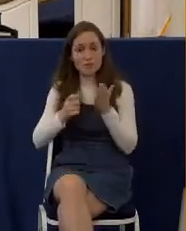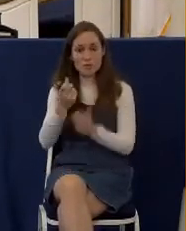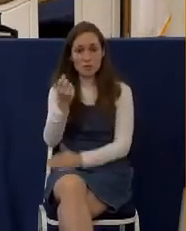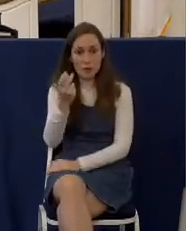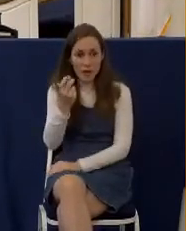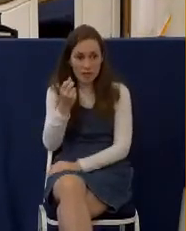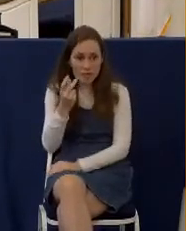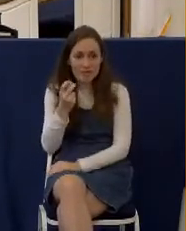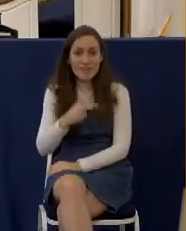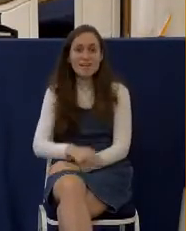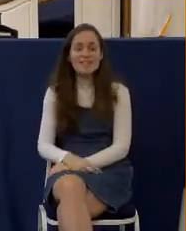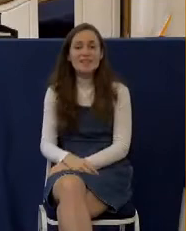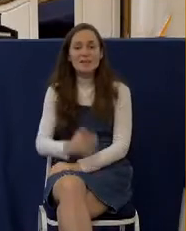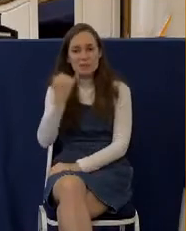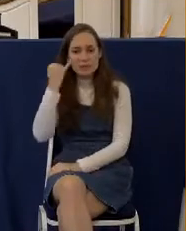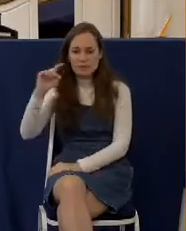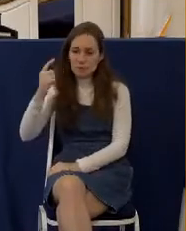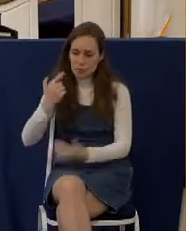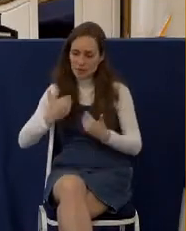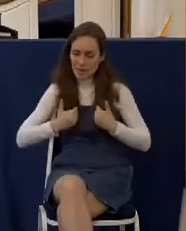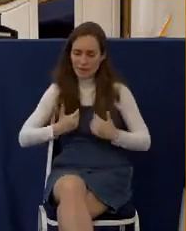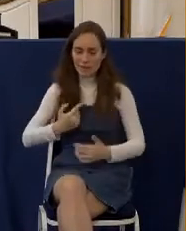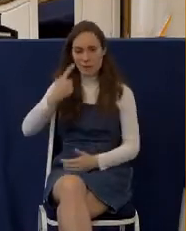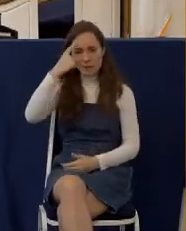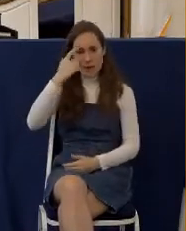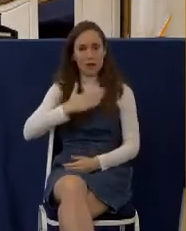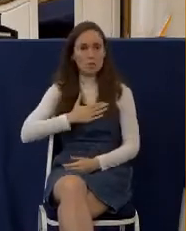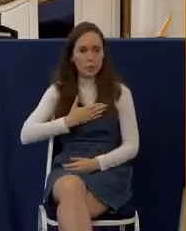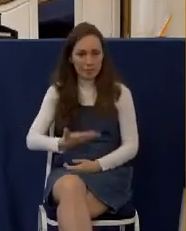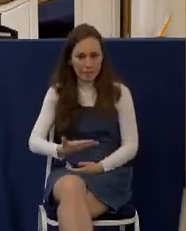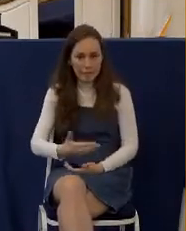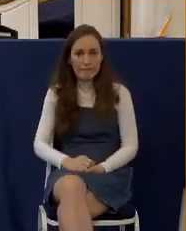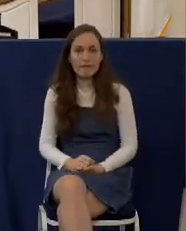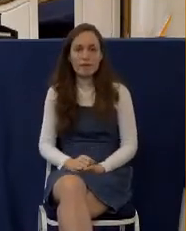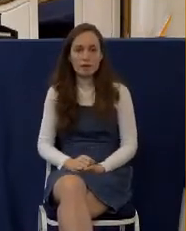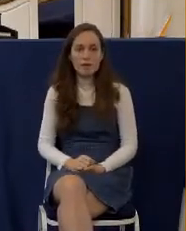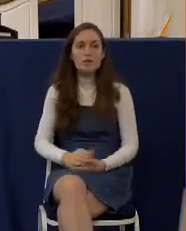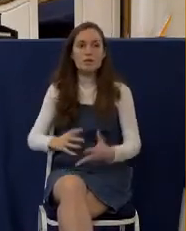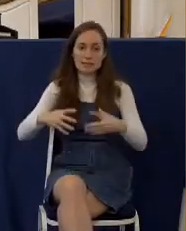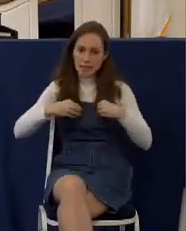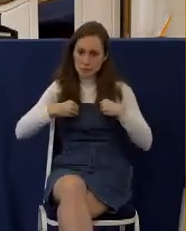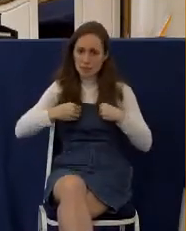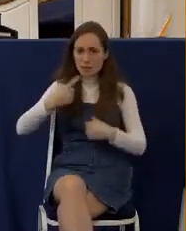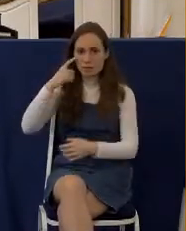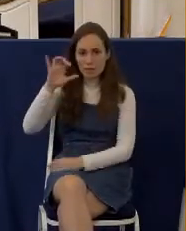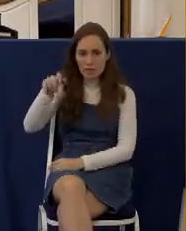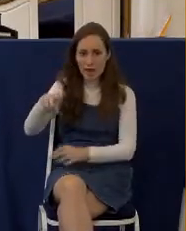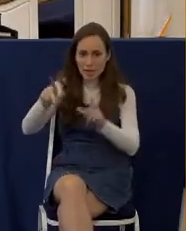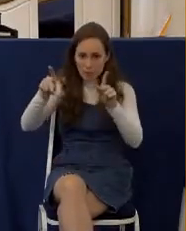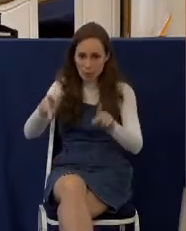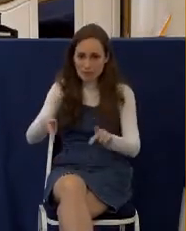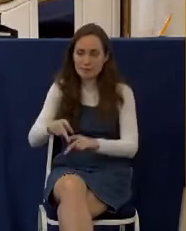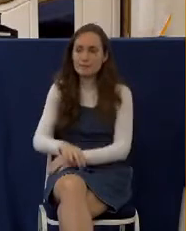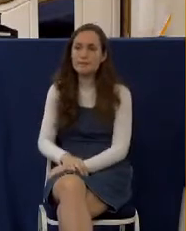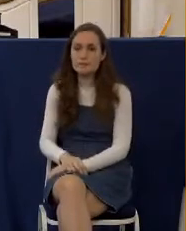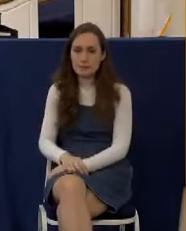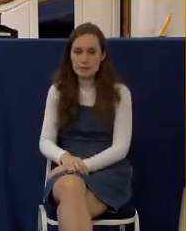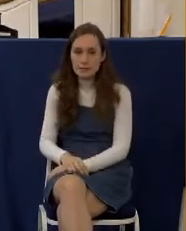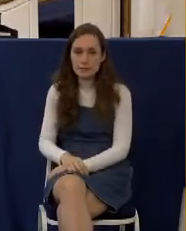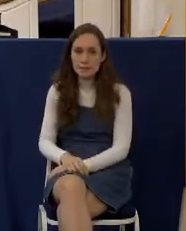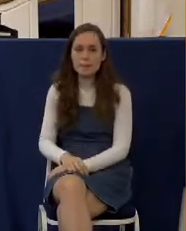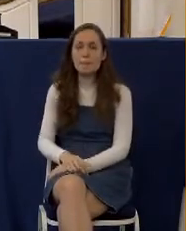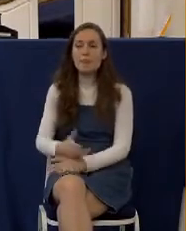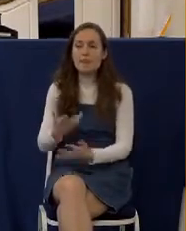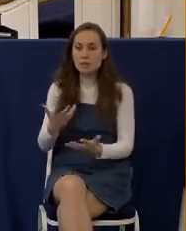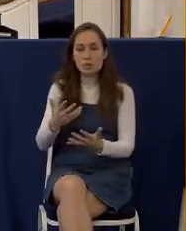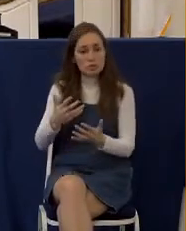there be first a willing mind, it is accepted according to that a man hath, not according to the man hath not. That is, just give what you